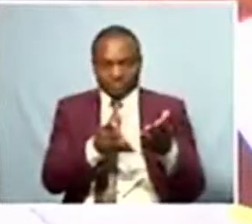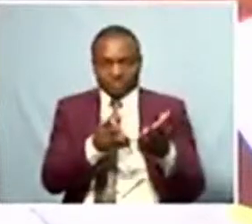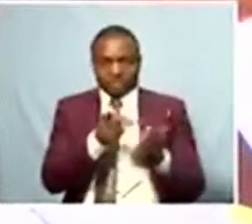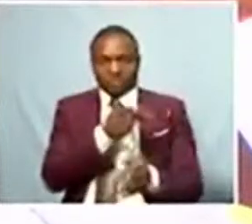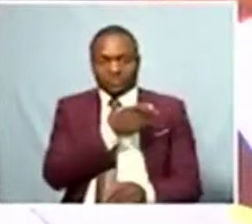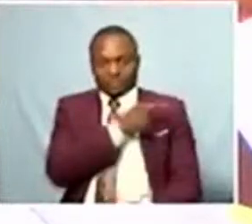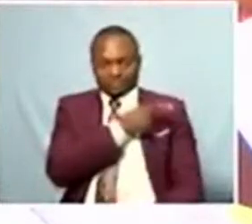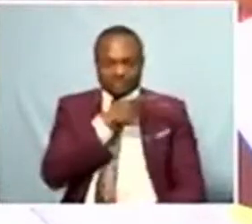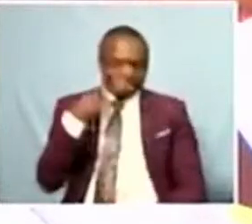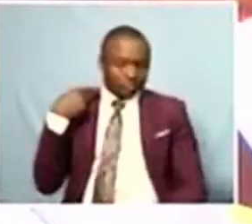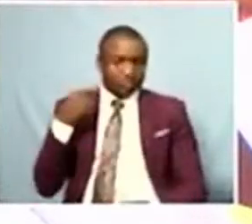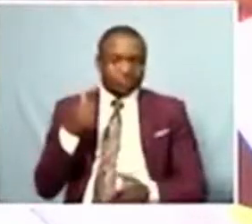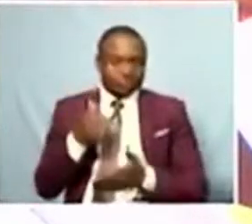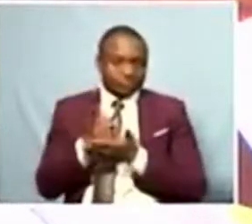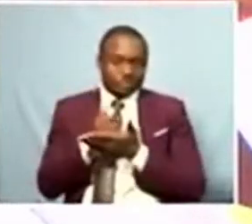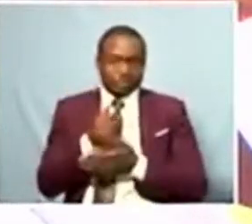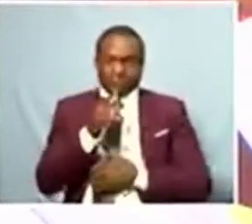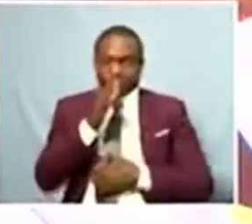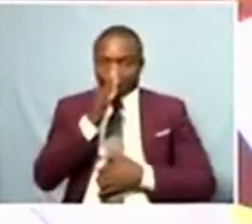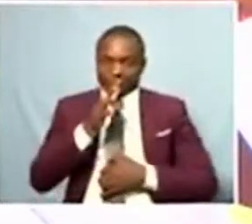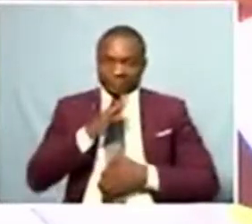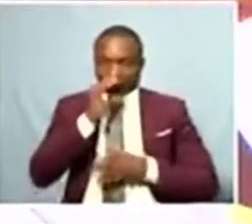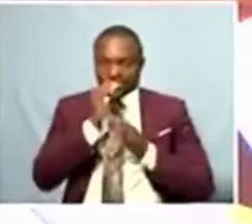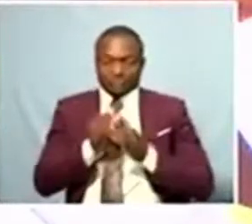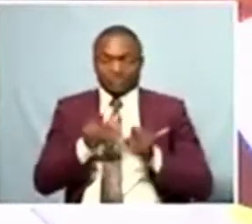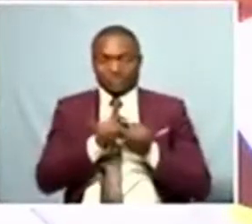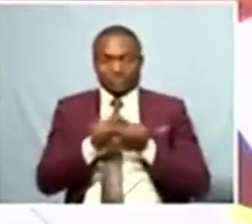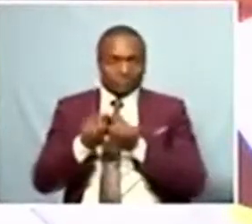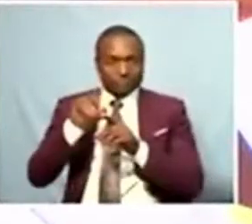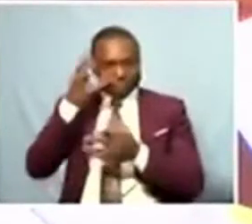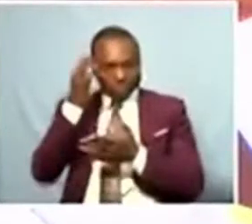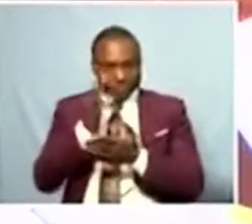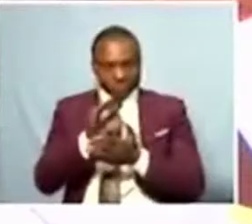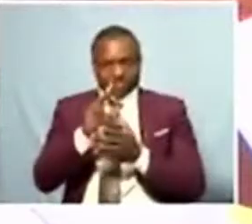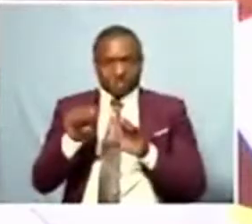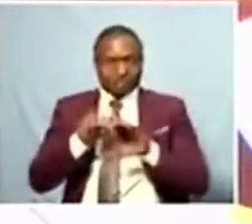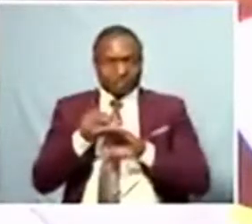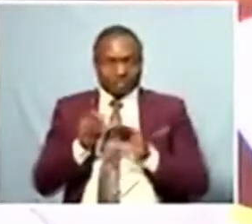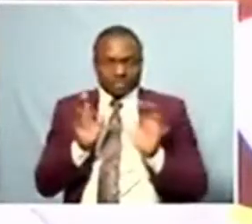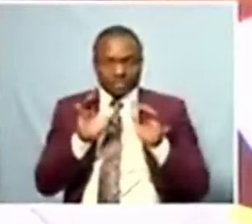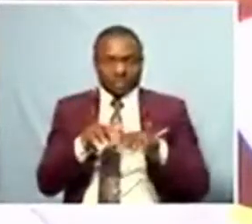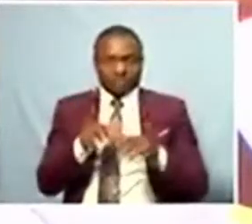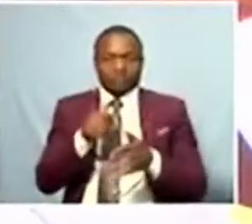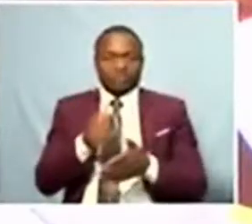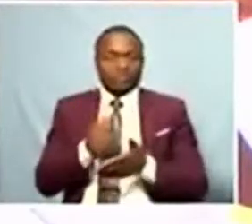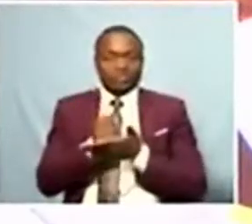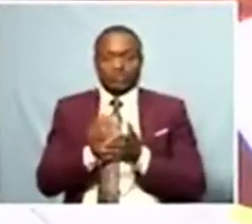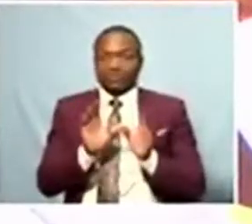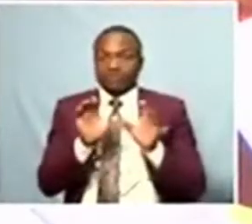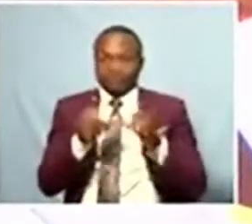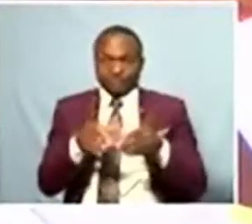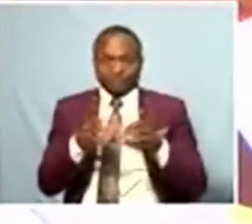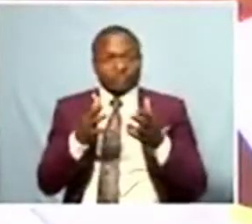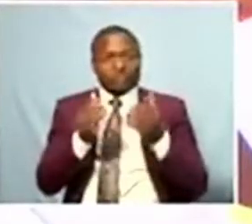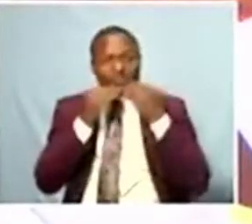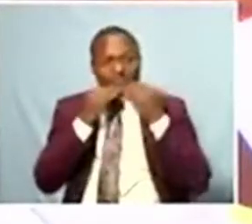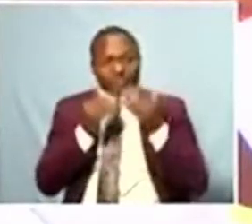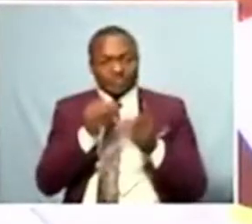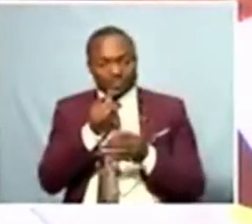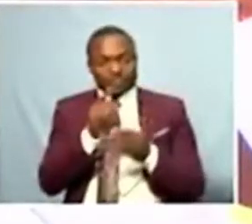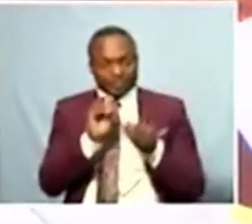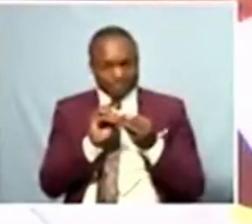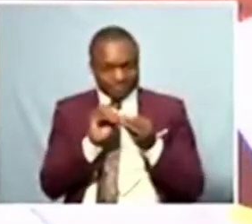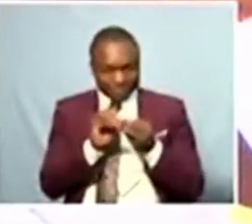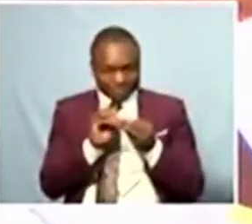House. On behalf of Madam Speaker, as well as the Clerk of the National Assembly, and on behalf of the committee, we wish to thank you so